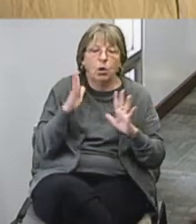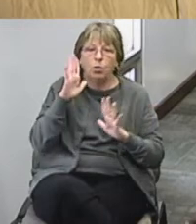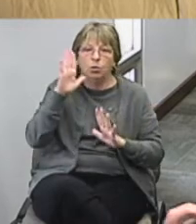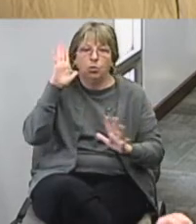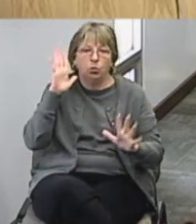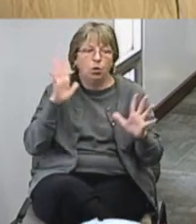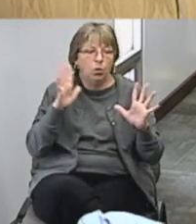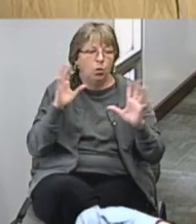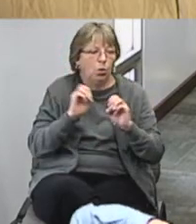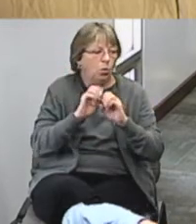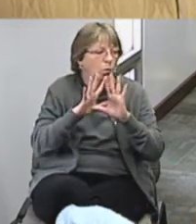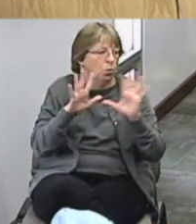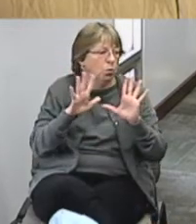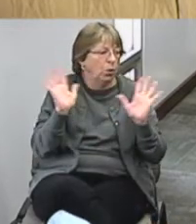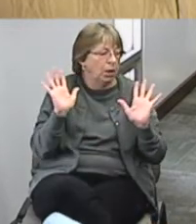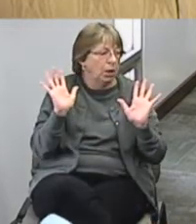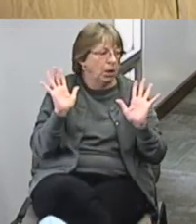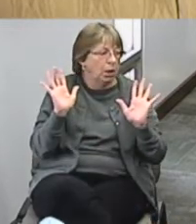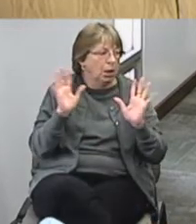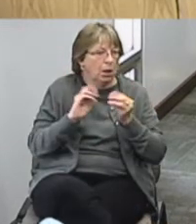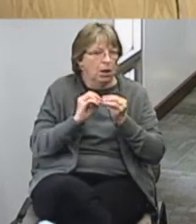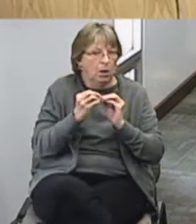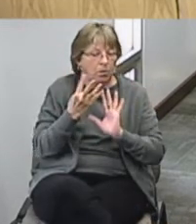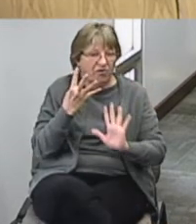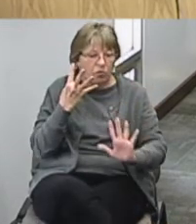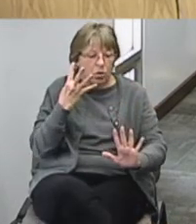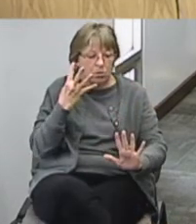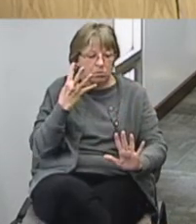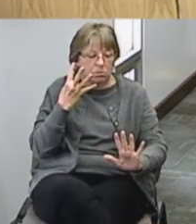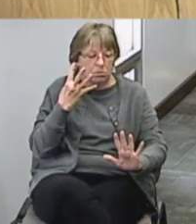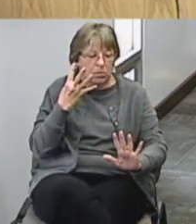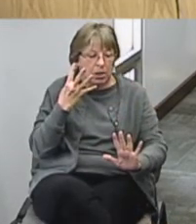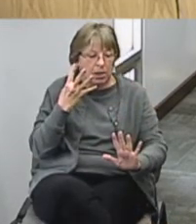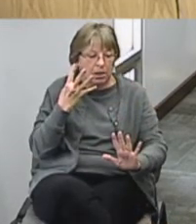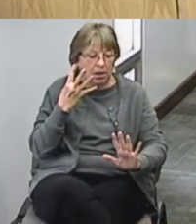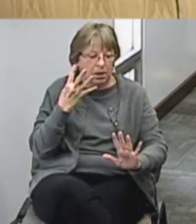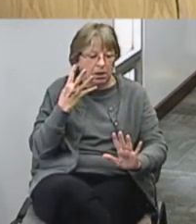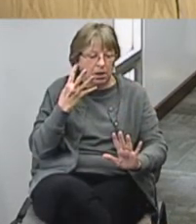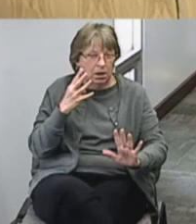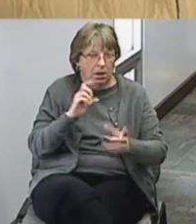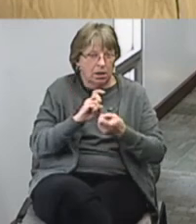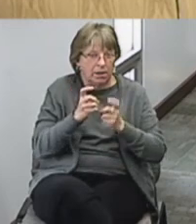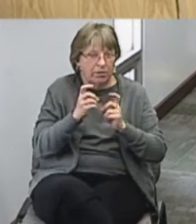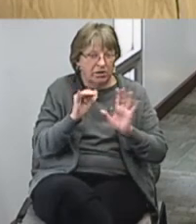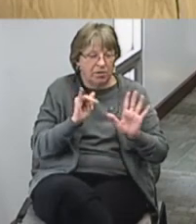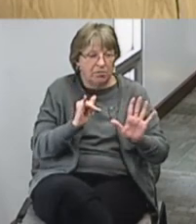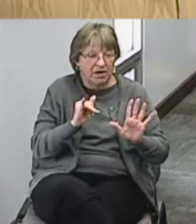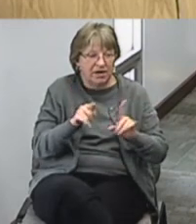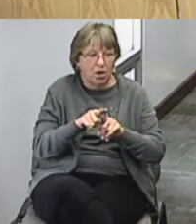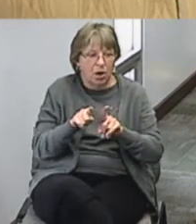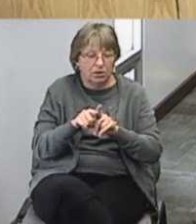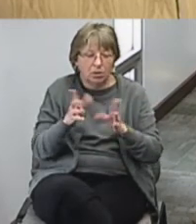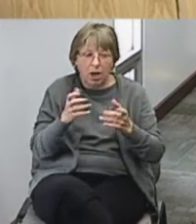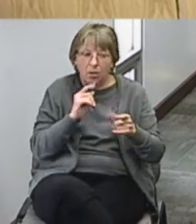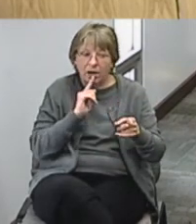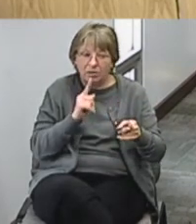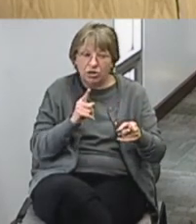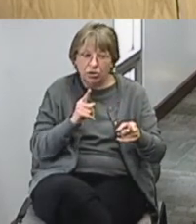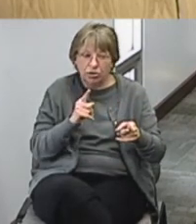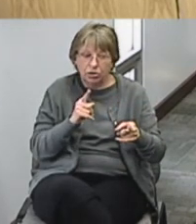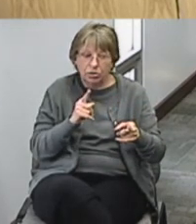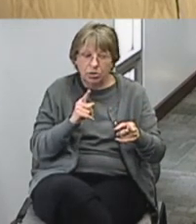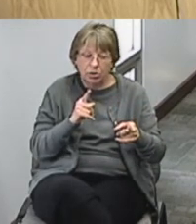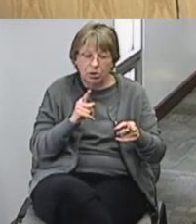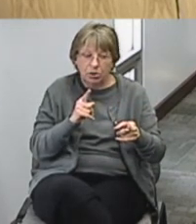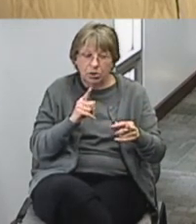a please, clarification. clarification. Please. On number 4, there was an amendment there too. Oh. I just want to make sure So, we're yeah, there's